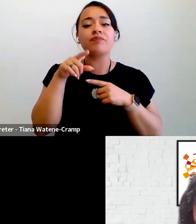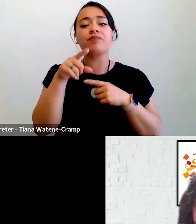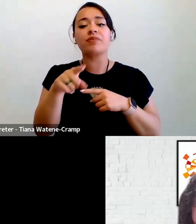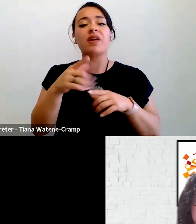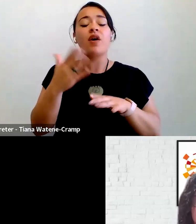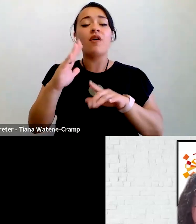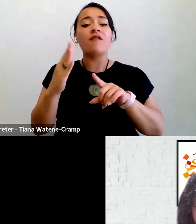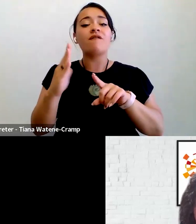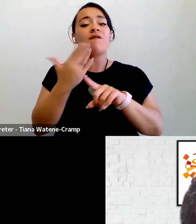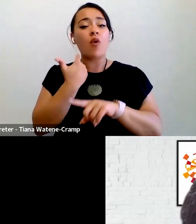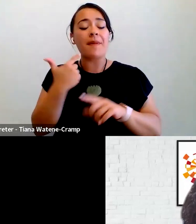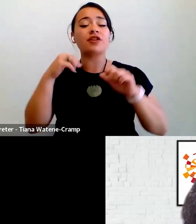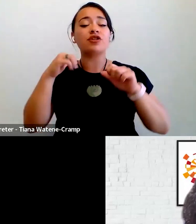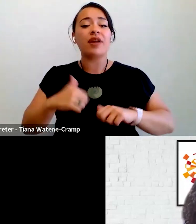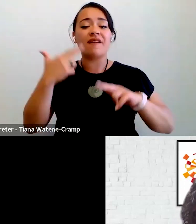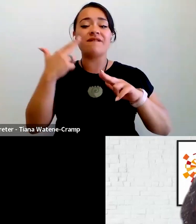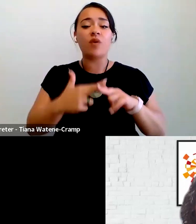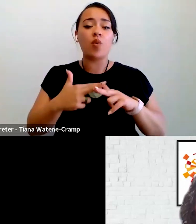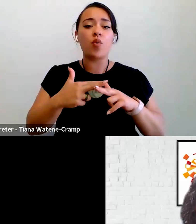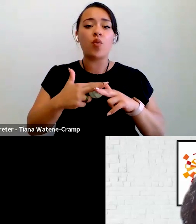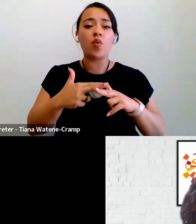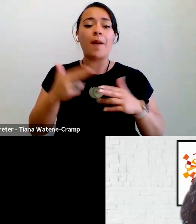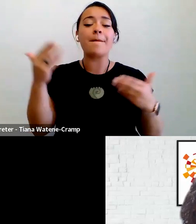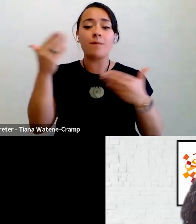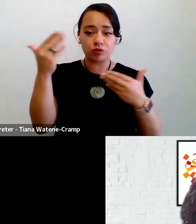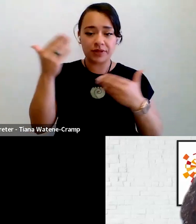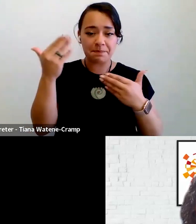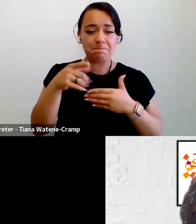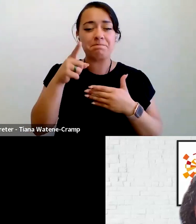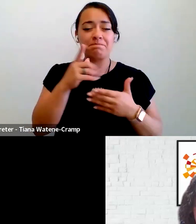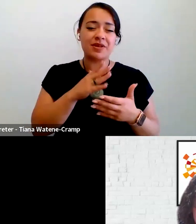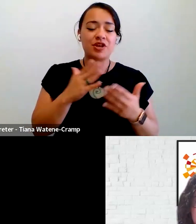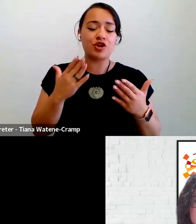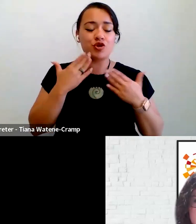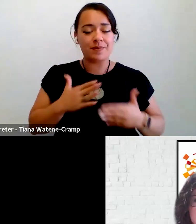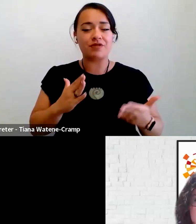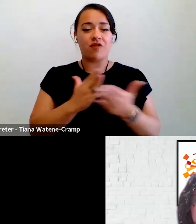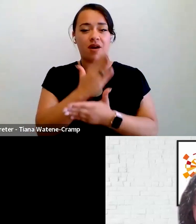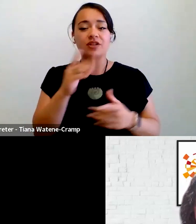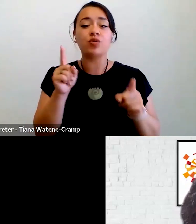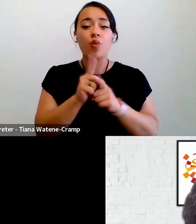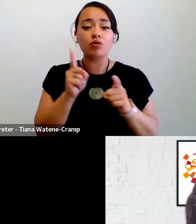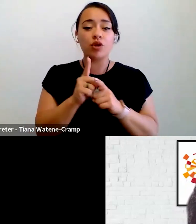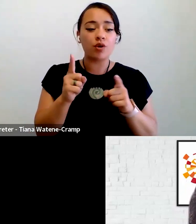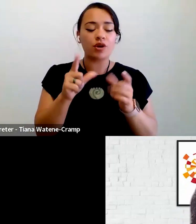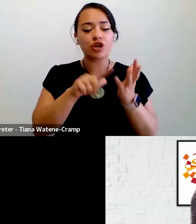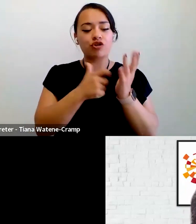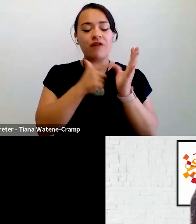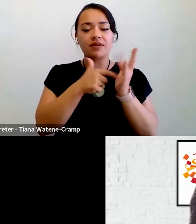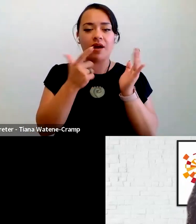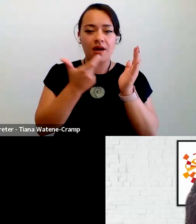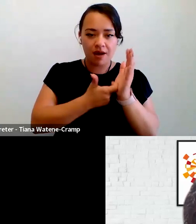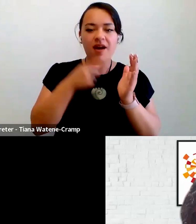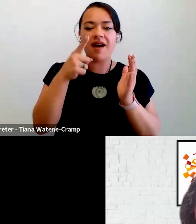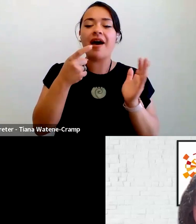Women's Centre for Human Rights. Tasneem is also a former curator at both the Immigration Museum and the Islamic Museum of